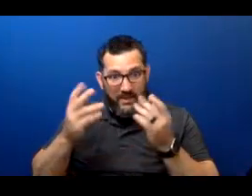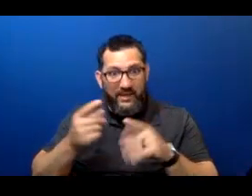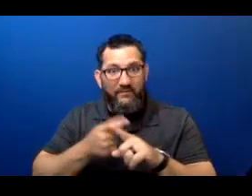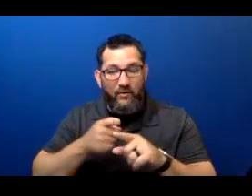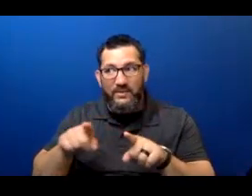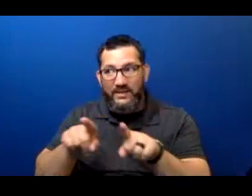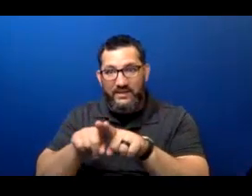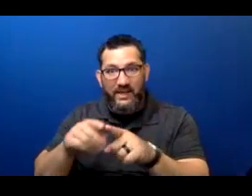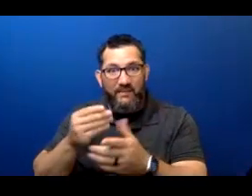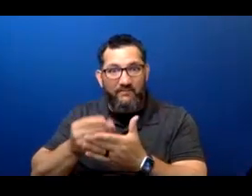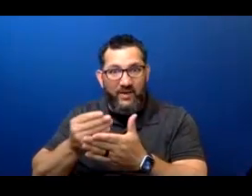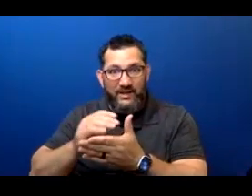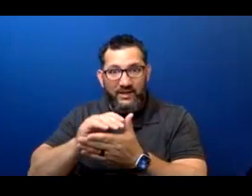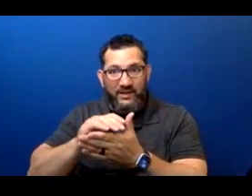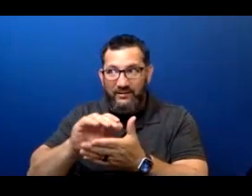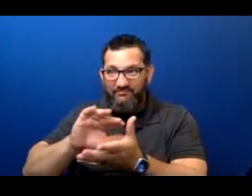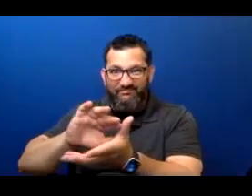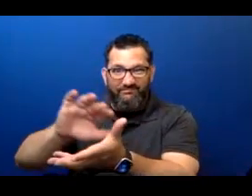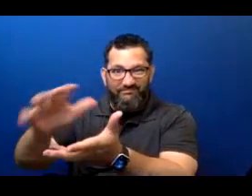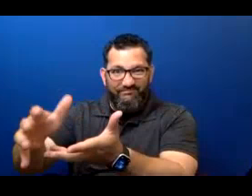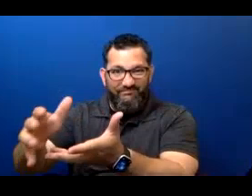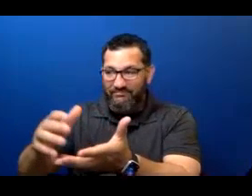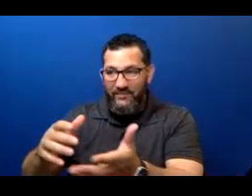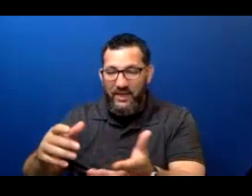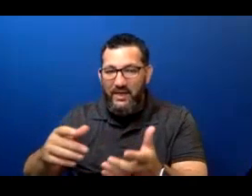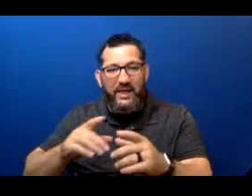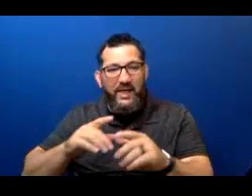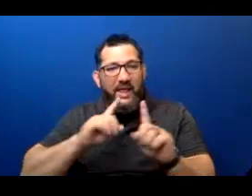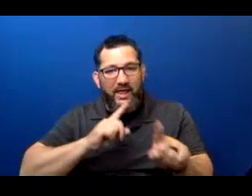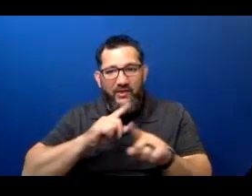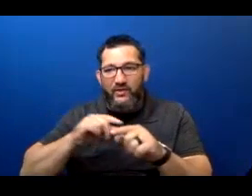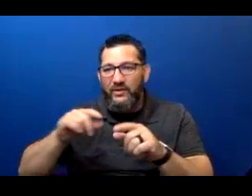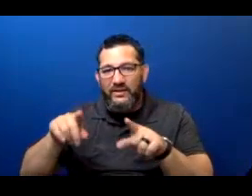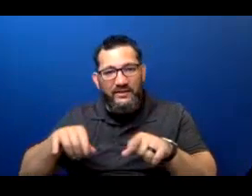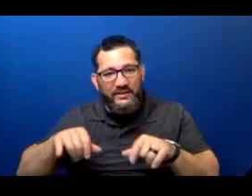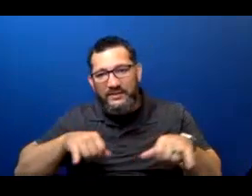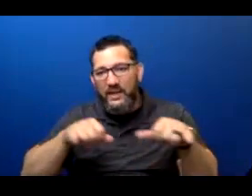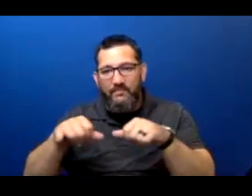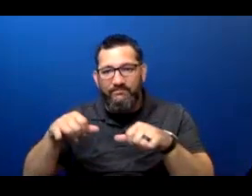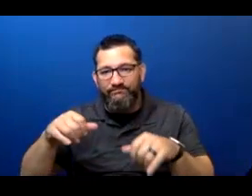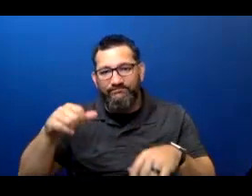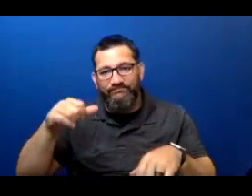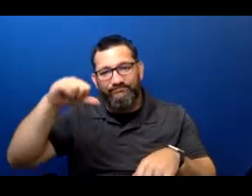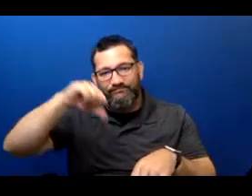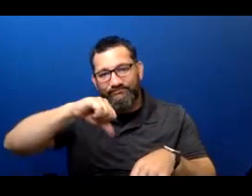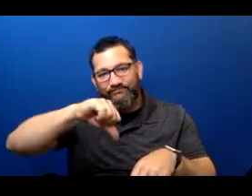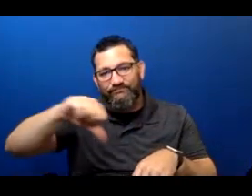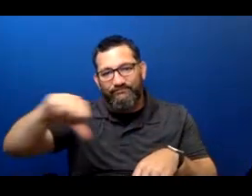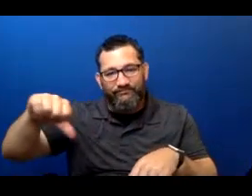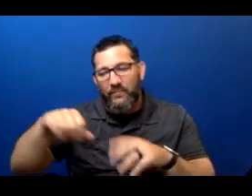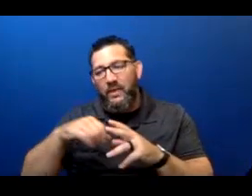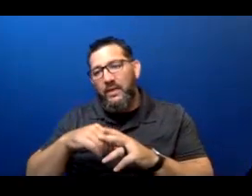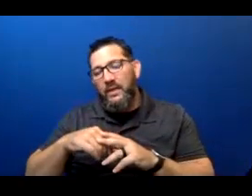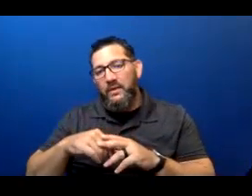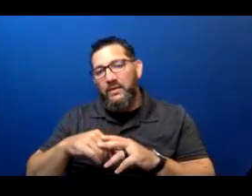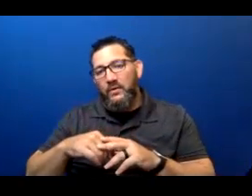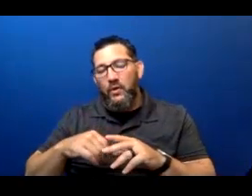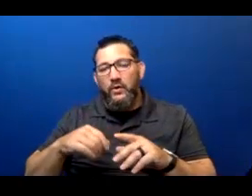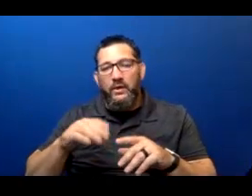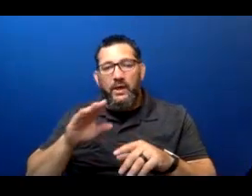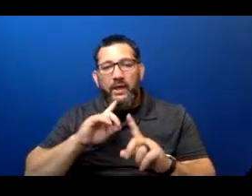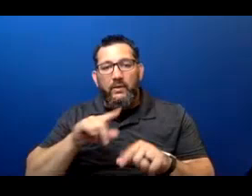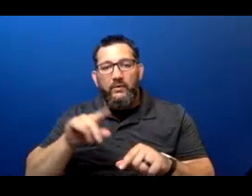we're given the same answer. So I think in order to answer the underlying question, it would really be better posed